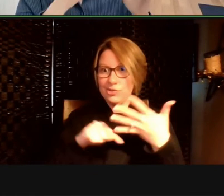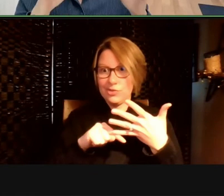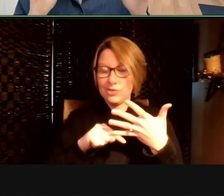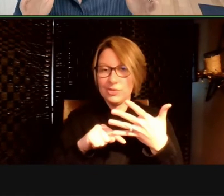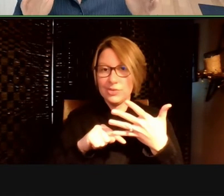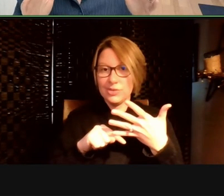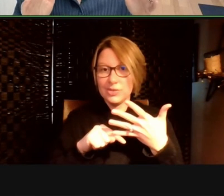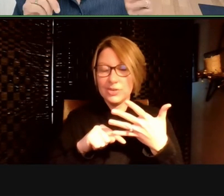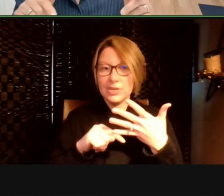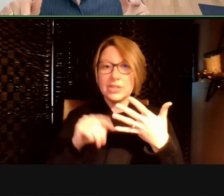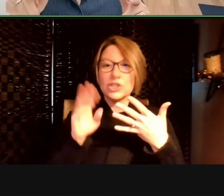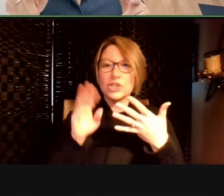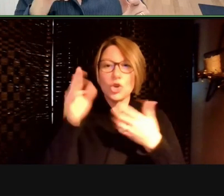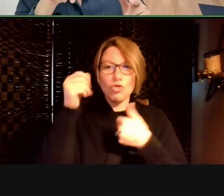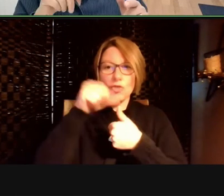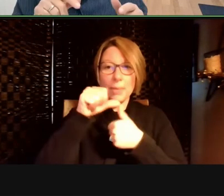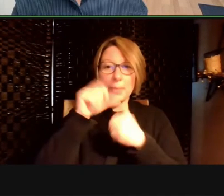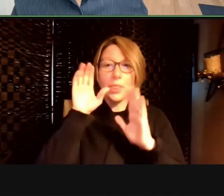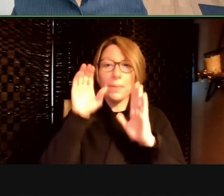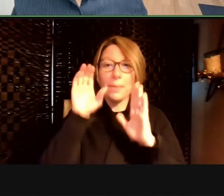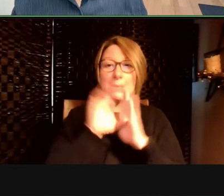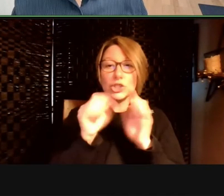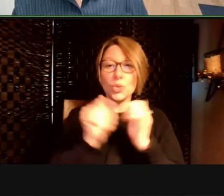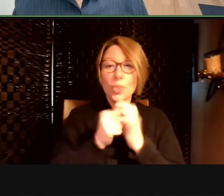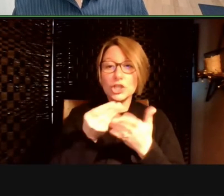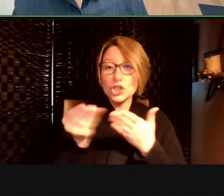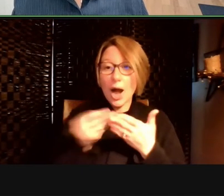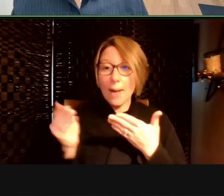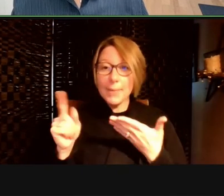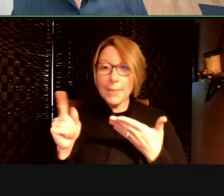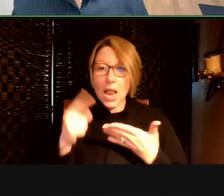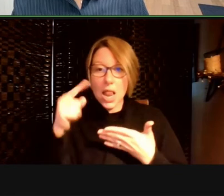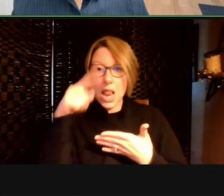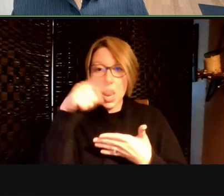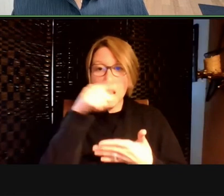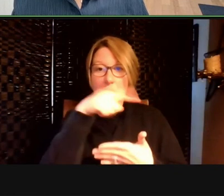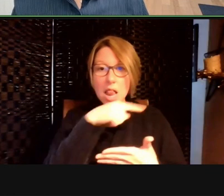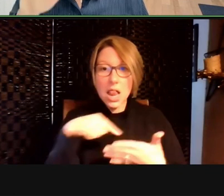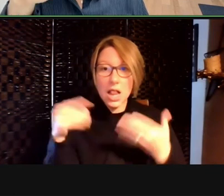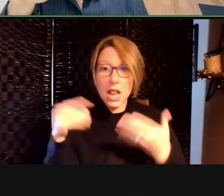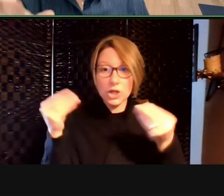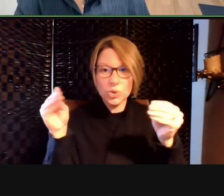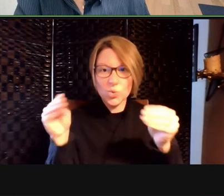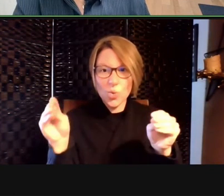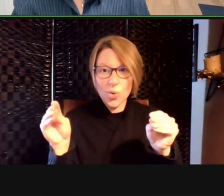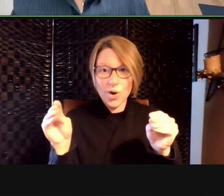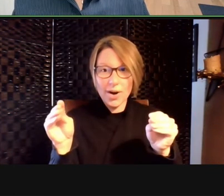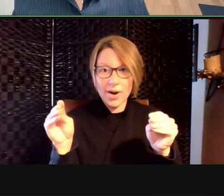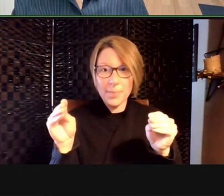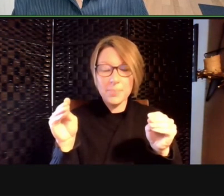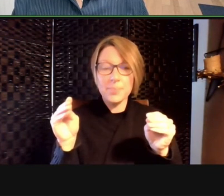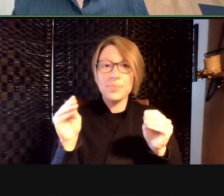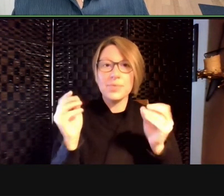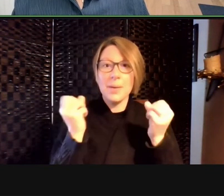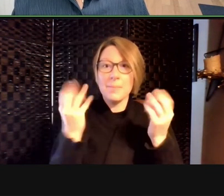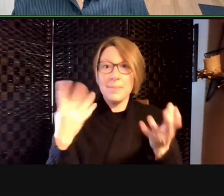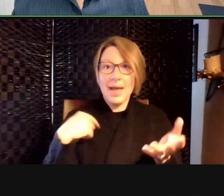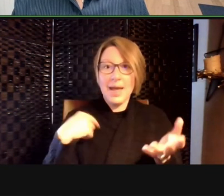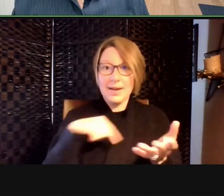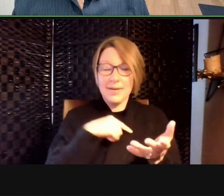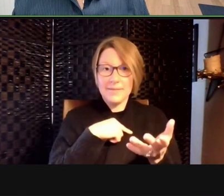about the graphic with the shopping and going through the store in the same way. All of us do all of these things